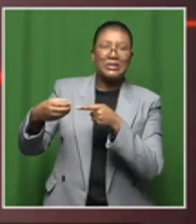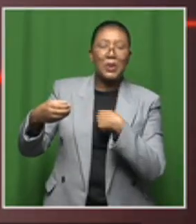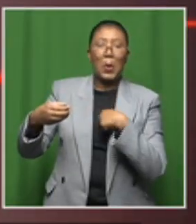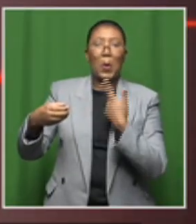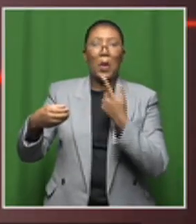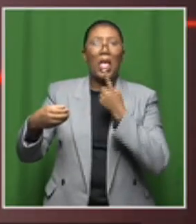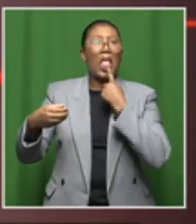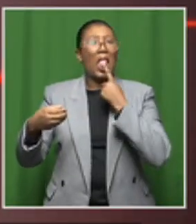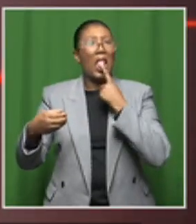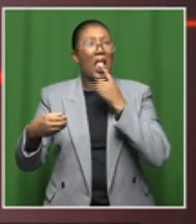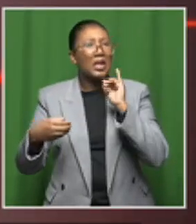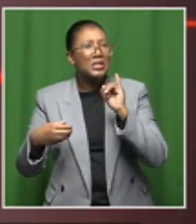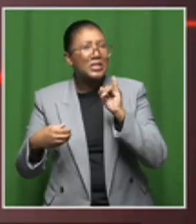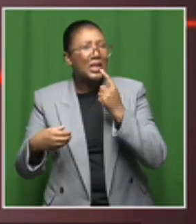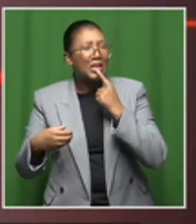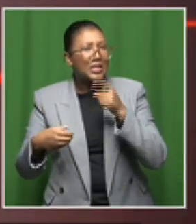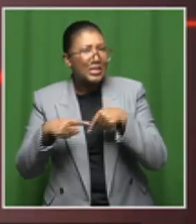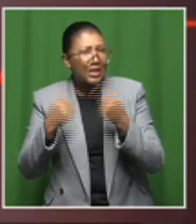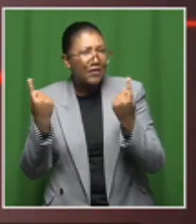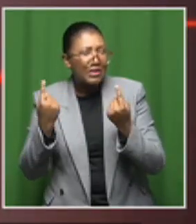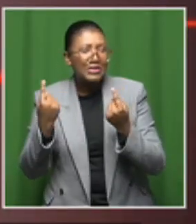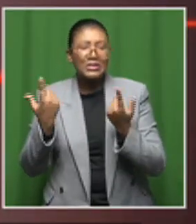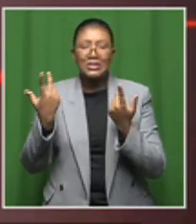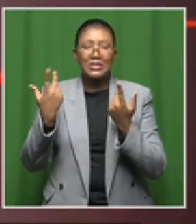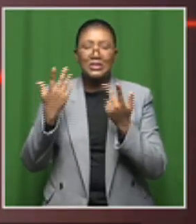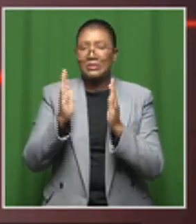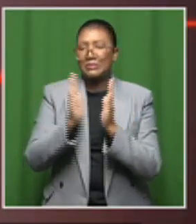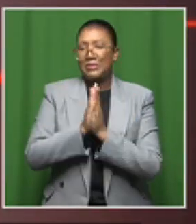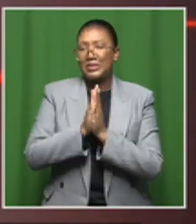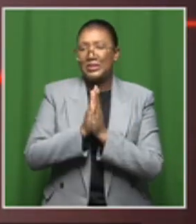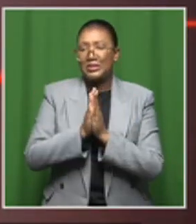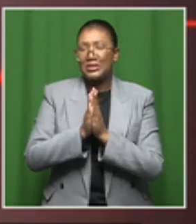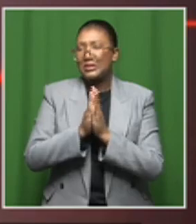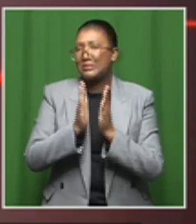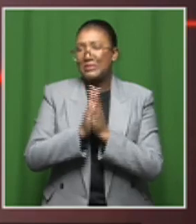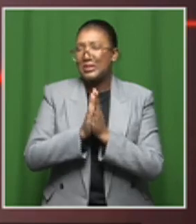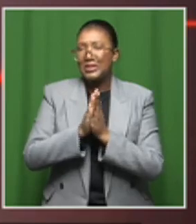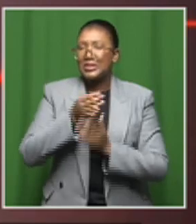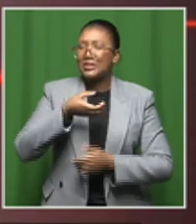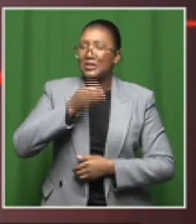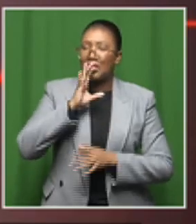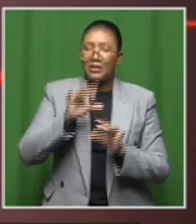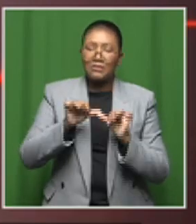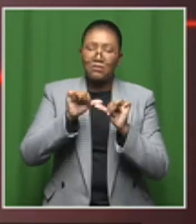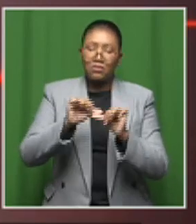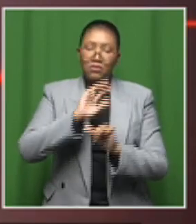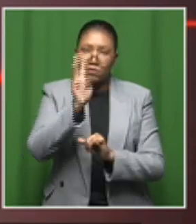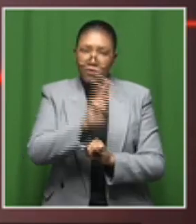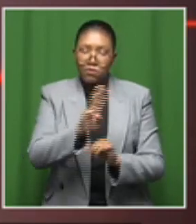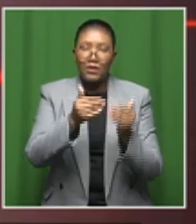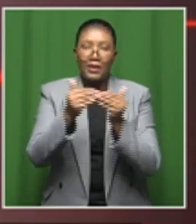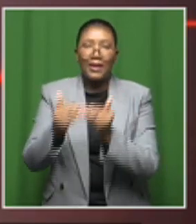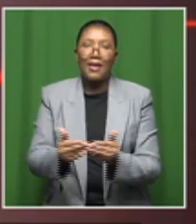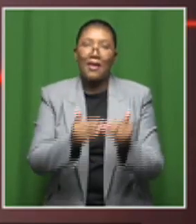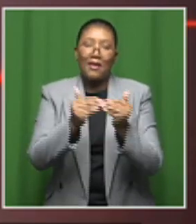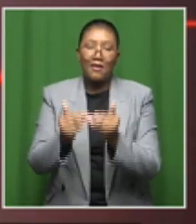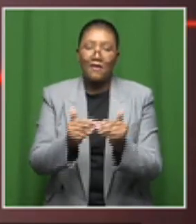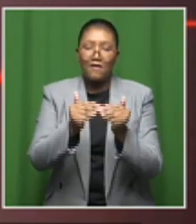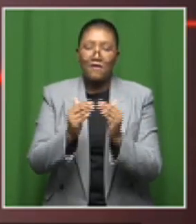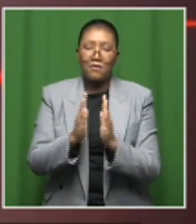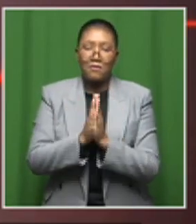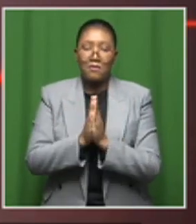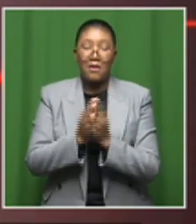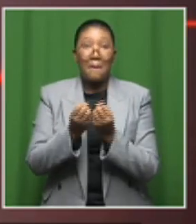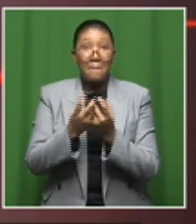doesn't look like this is what you're used to taking, please don't do it. Just do not do it. Be very, very careful, because there are a lot of these